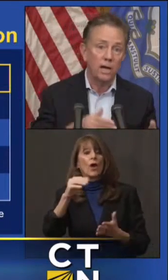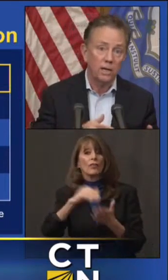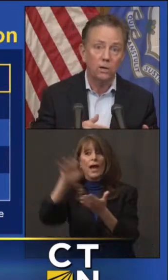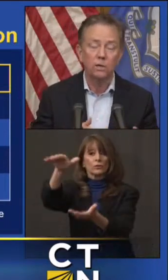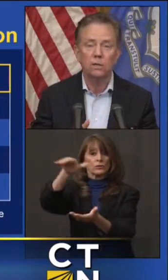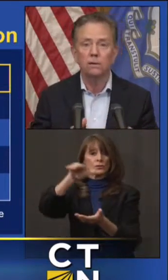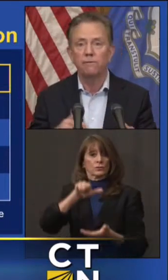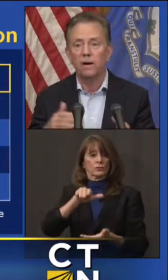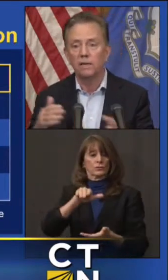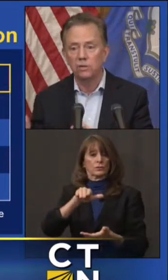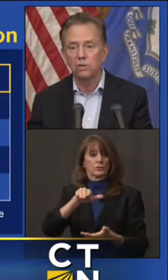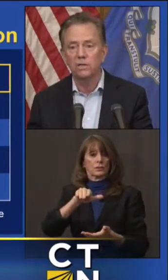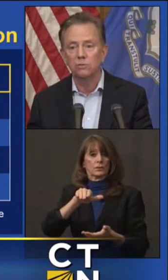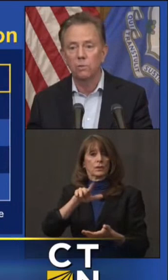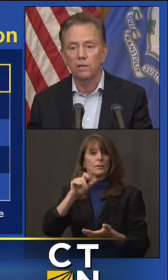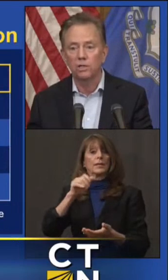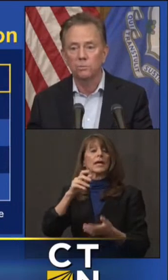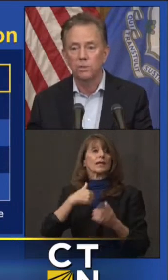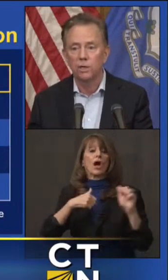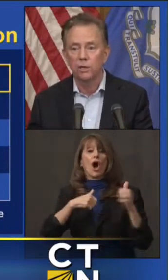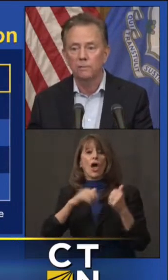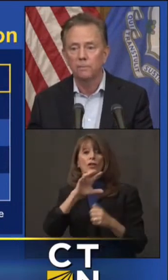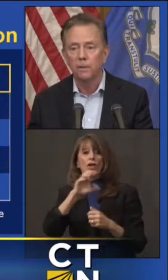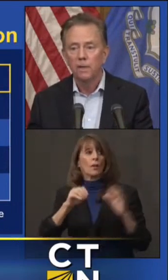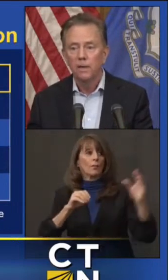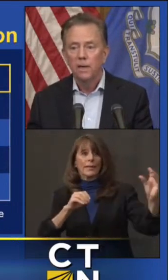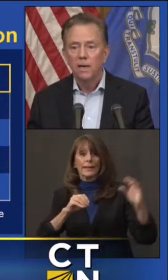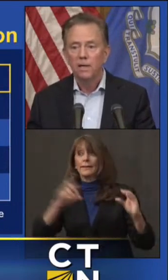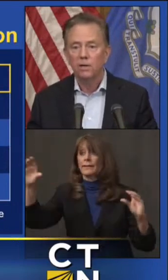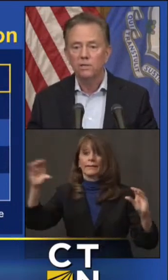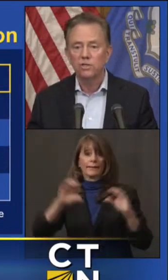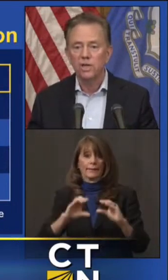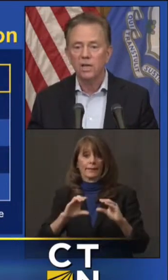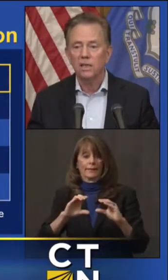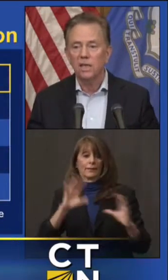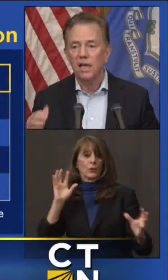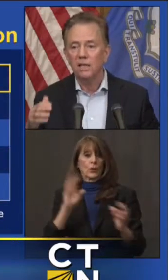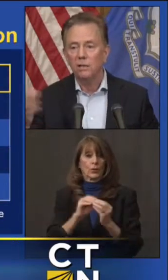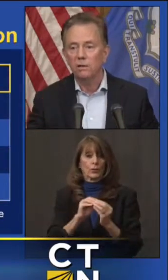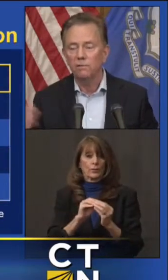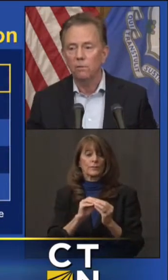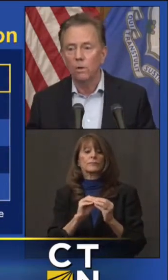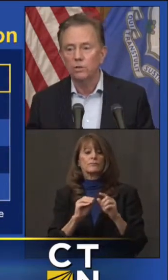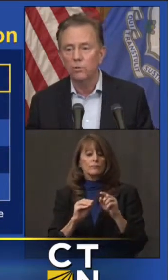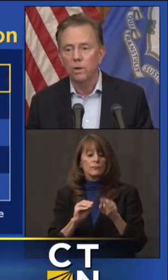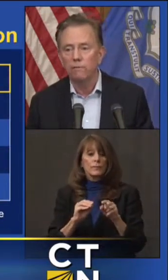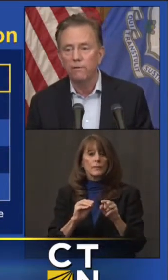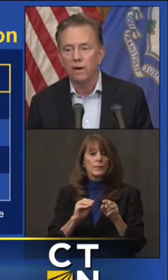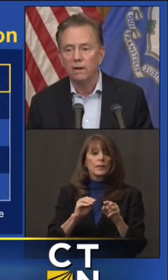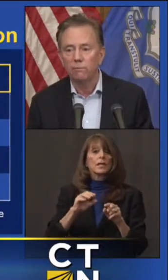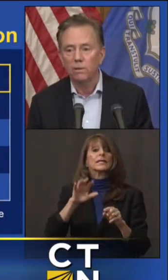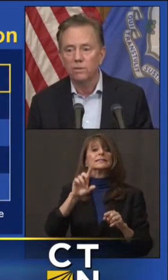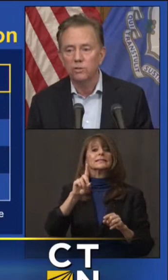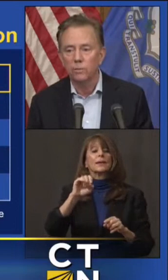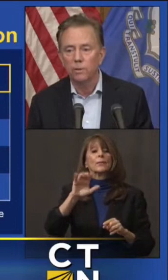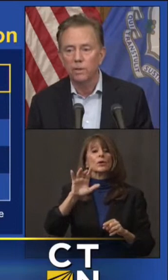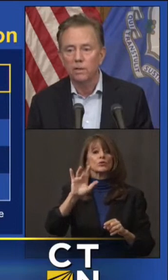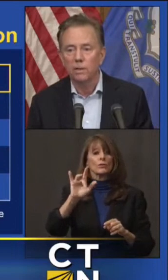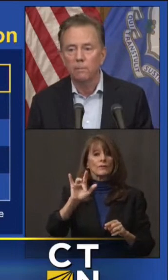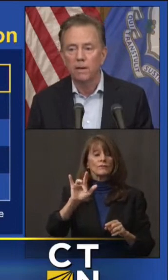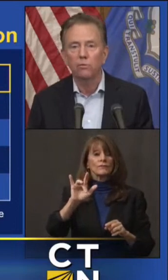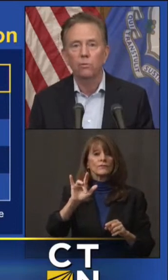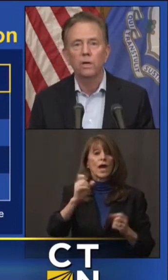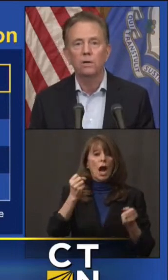you're adding on Pfizer as well as Moderna. And you can see at the end of 125, we'll have